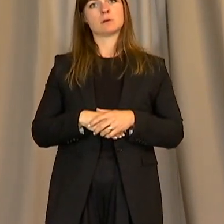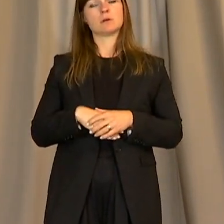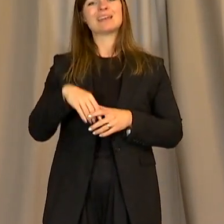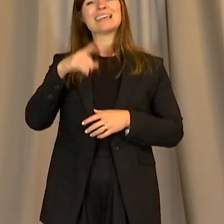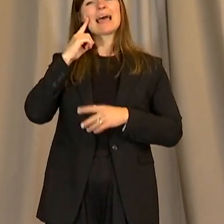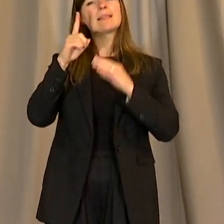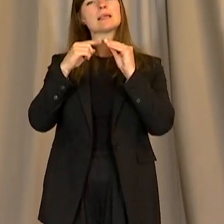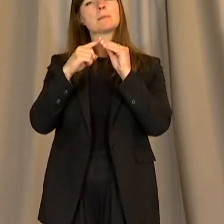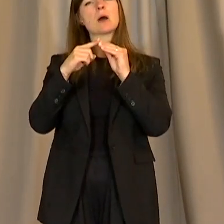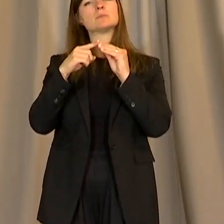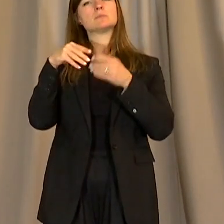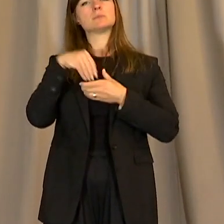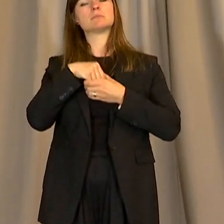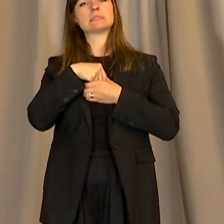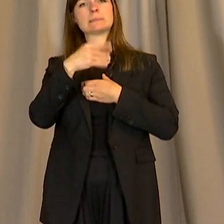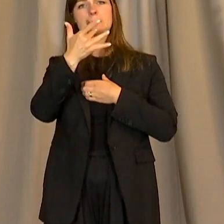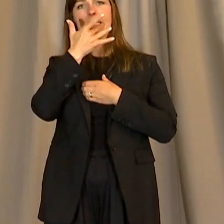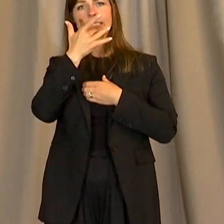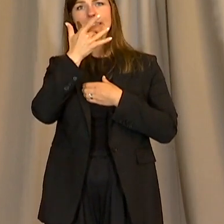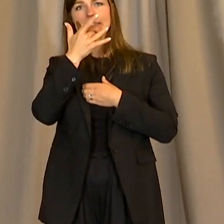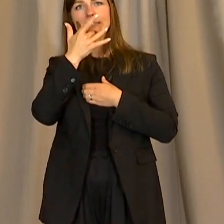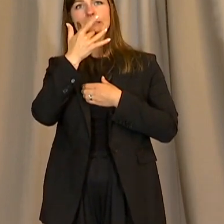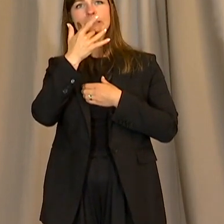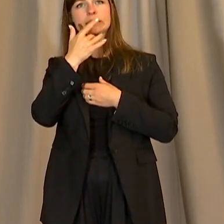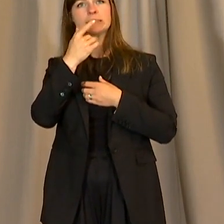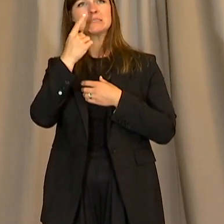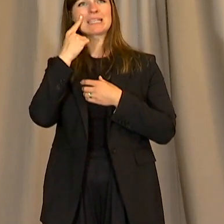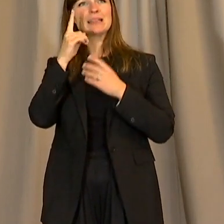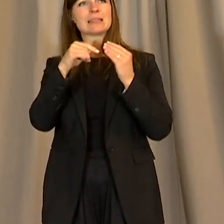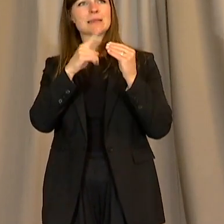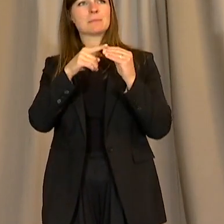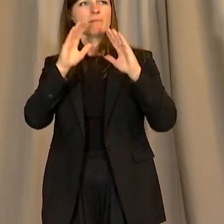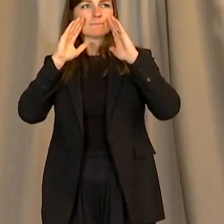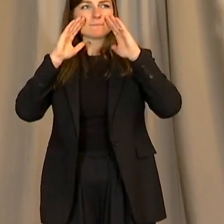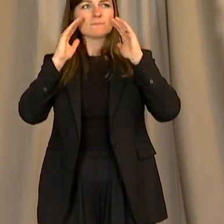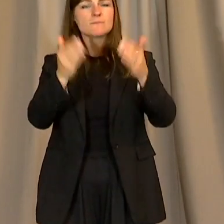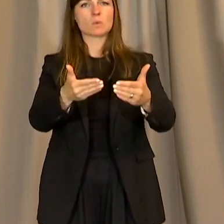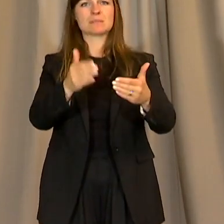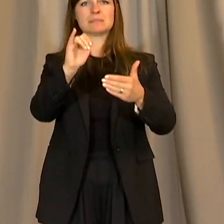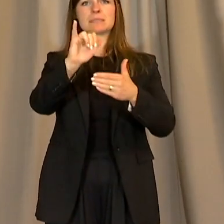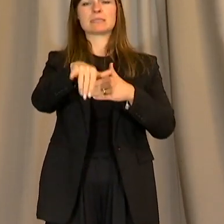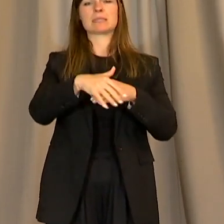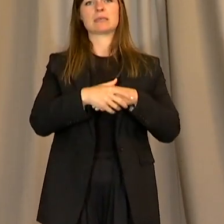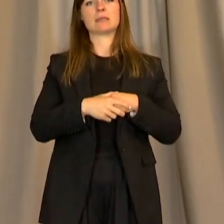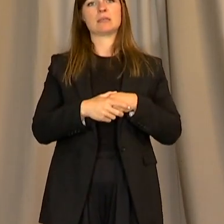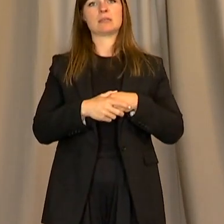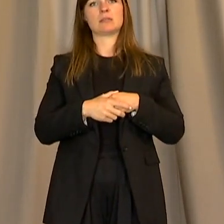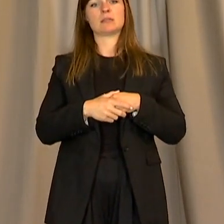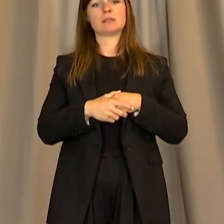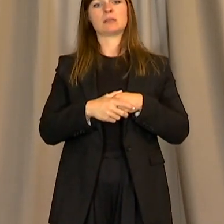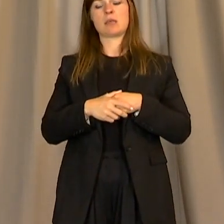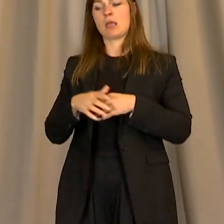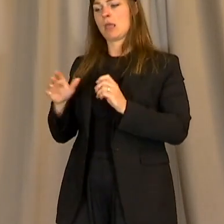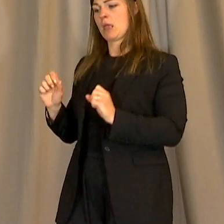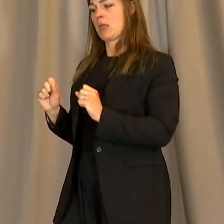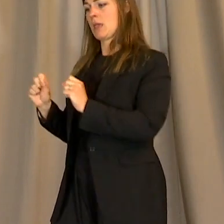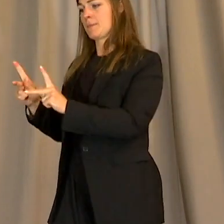bias, and I think about focused on that and opportunity and access,